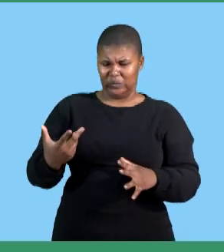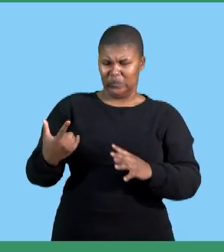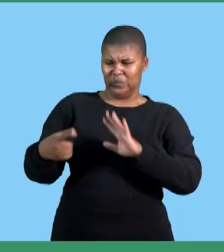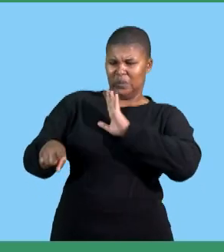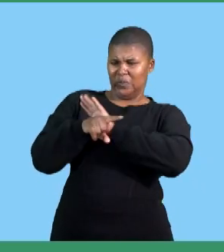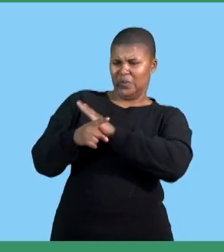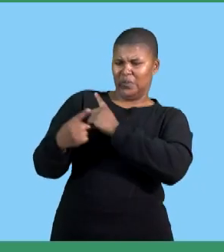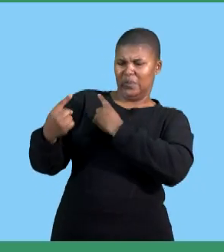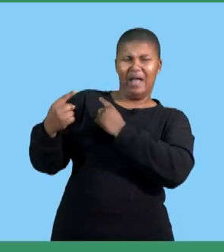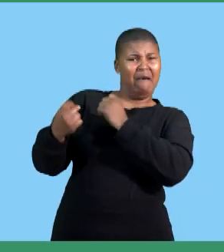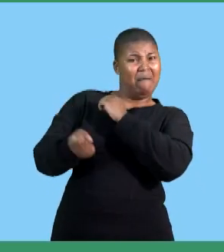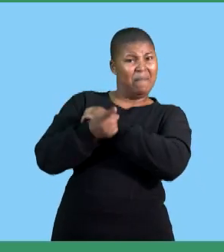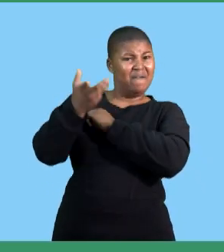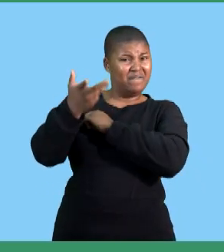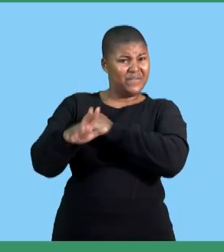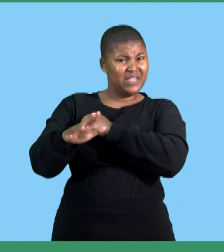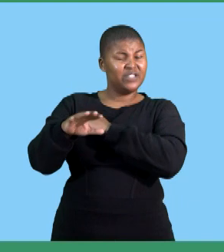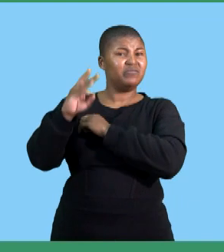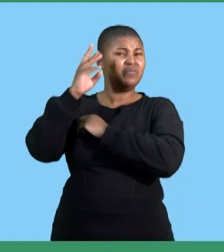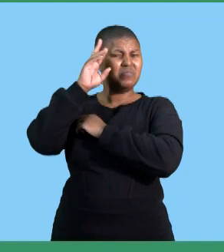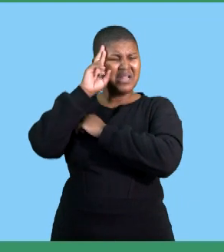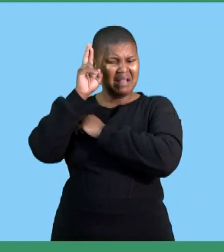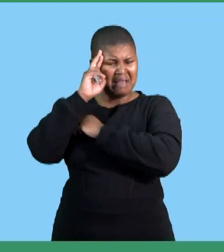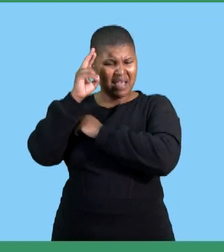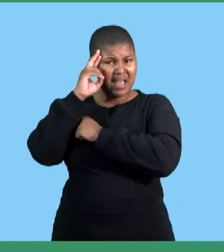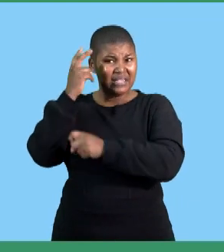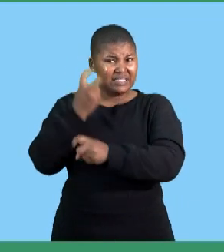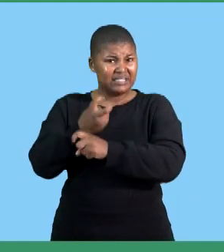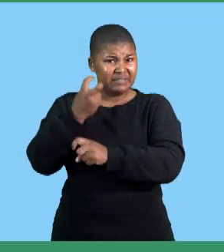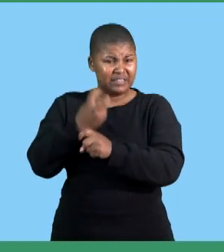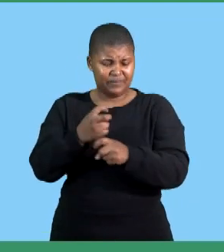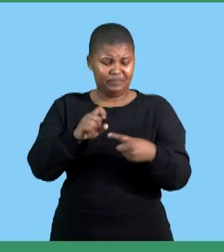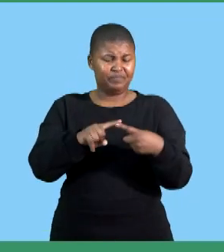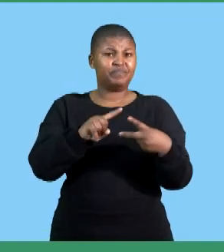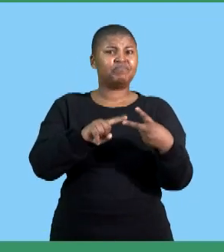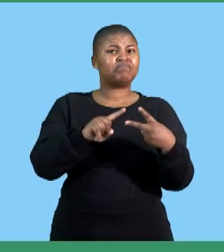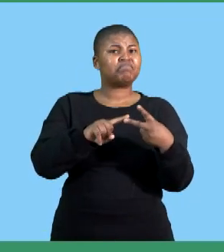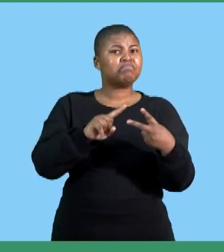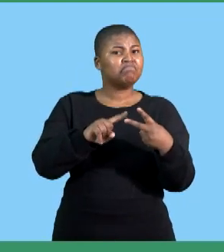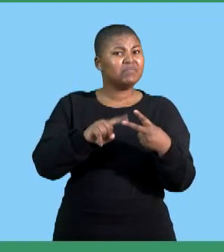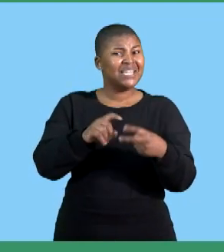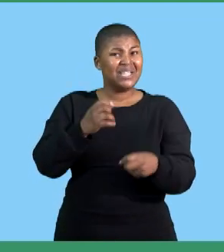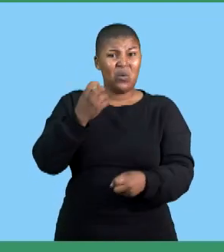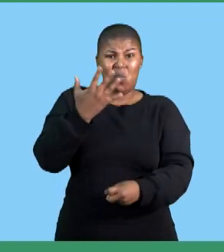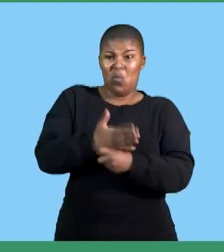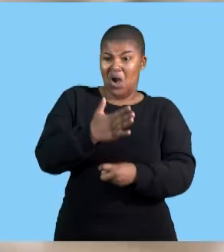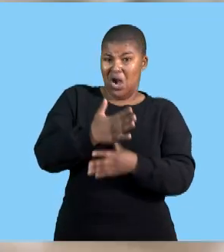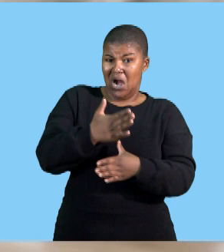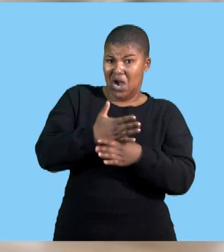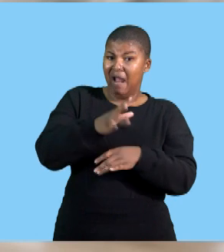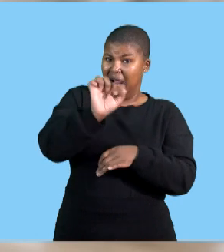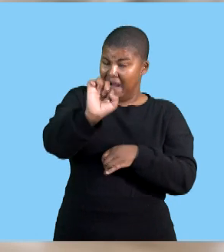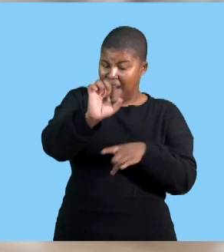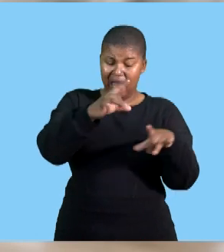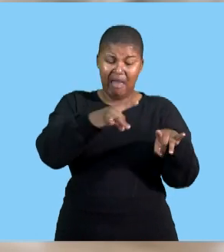your concentration, as well as the overall productivity in the workplace. So if you are stressed, you